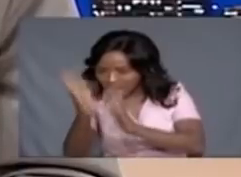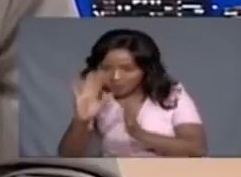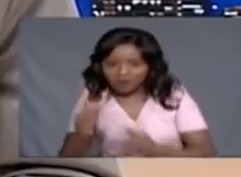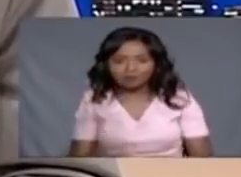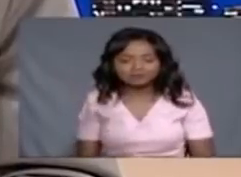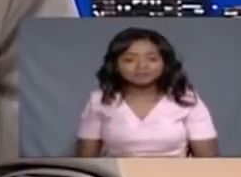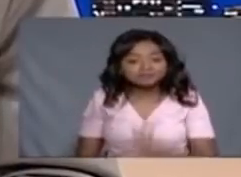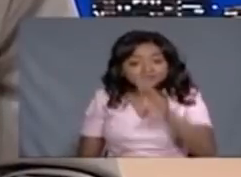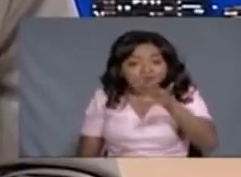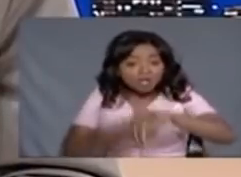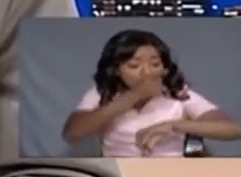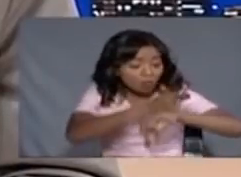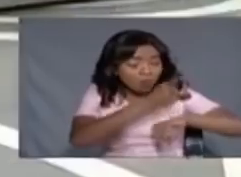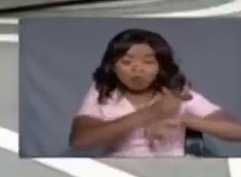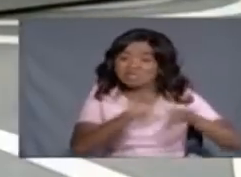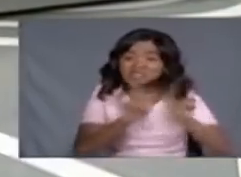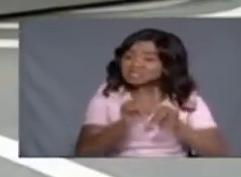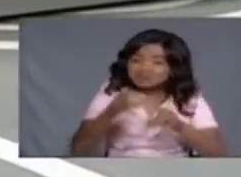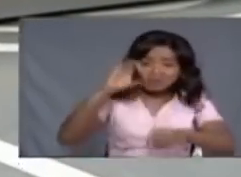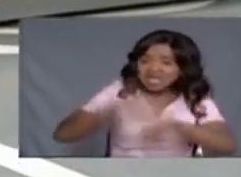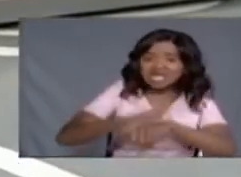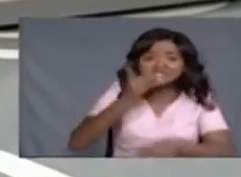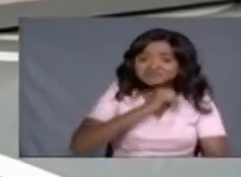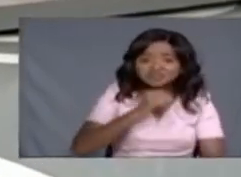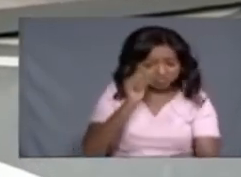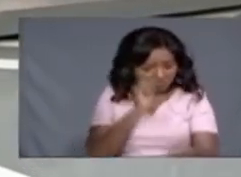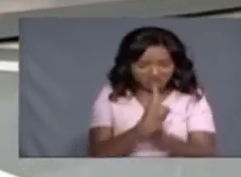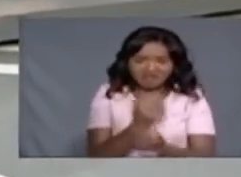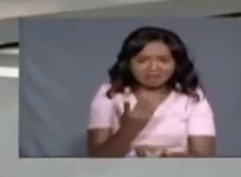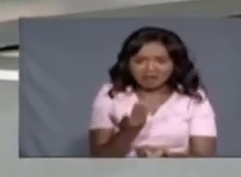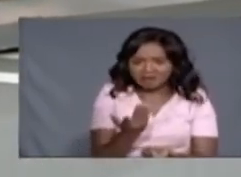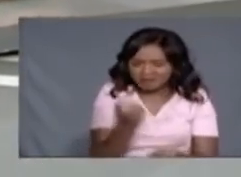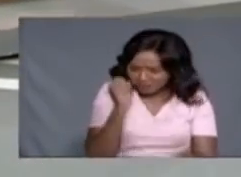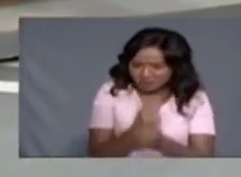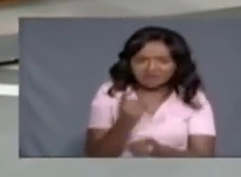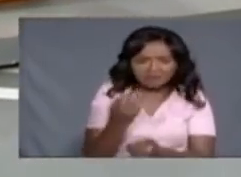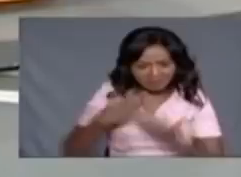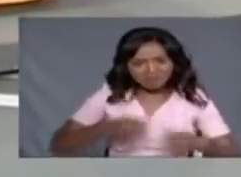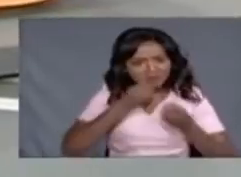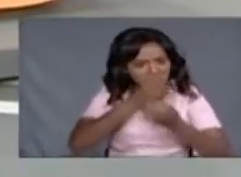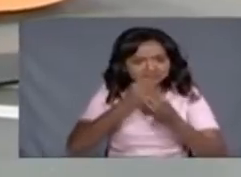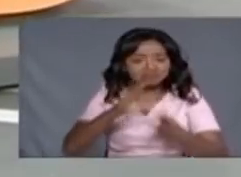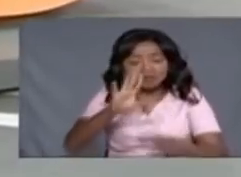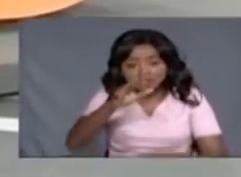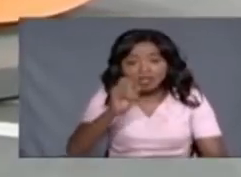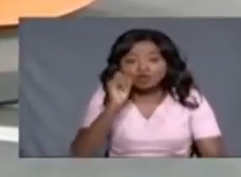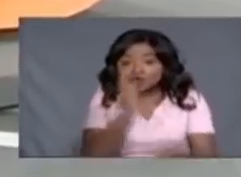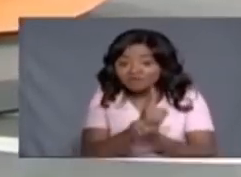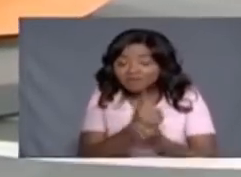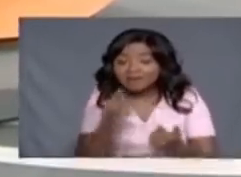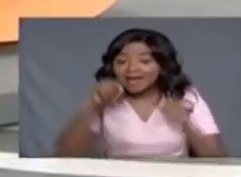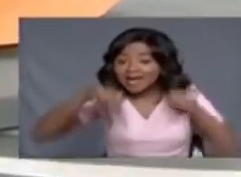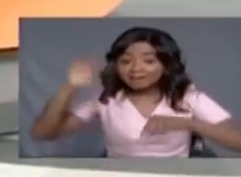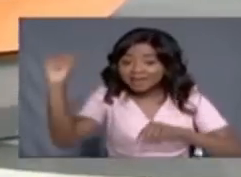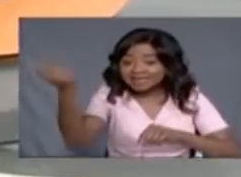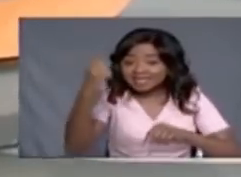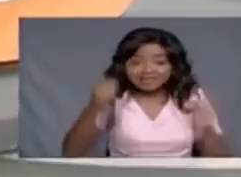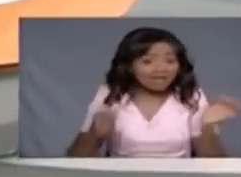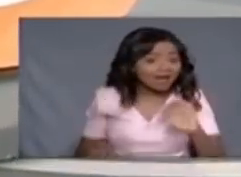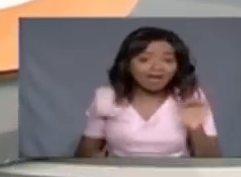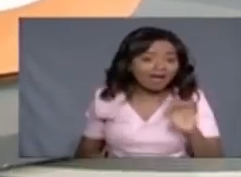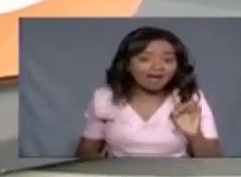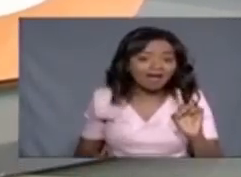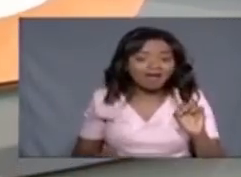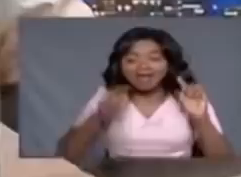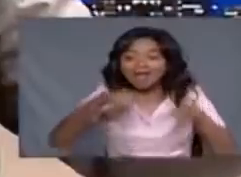But warnings were coming in as early as November, Dr. Ari. Yeah, I mean, what happened? Yeah, in November, they were not in Kenya. They weren't in Kenya.